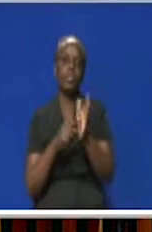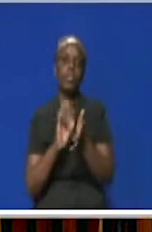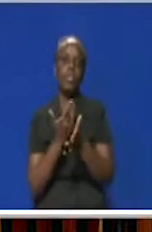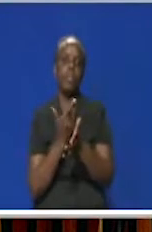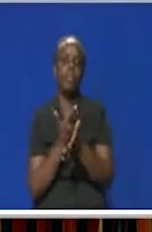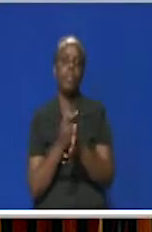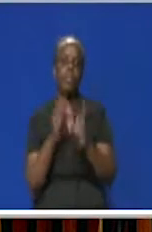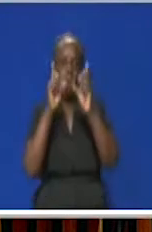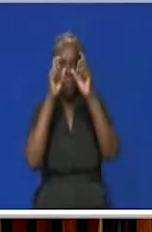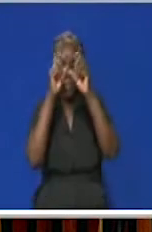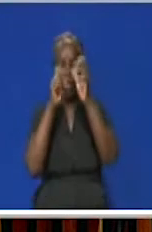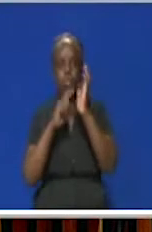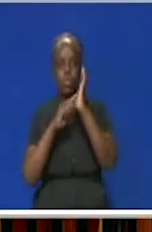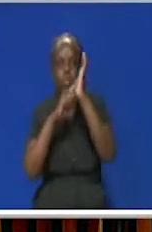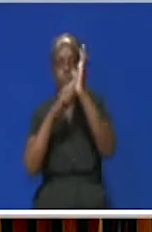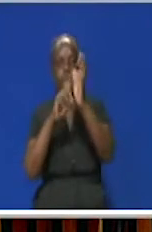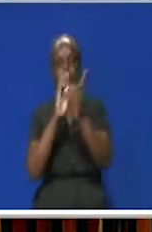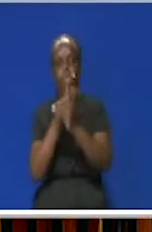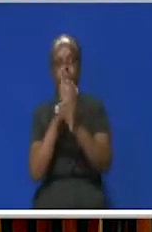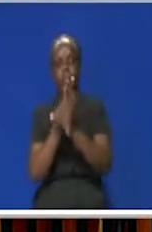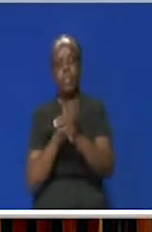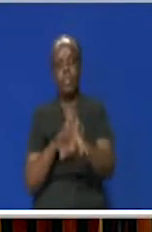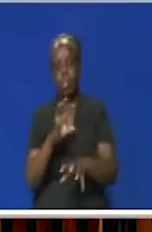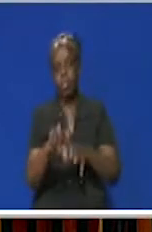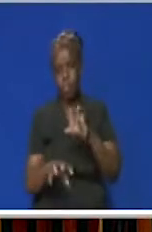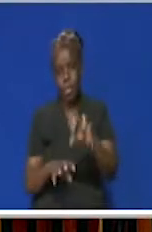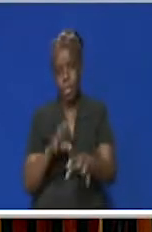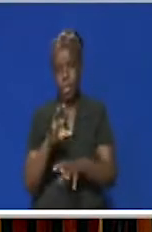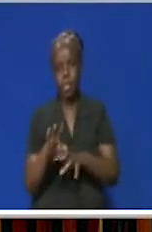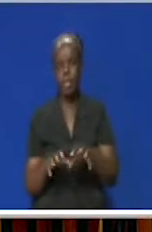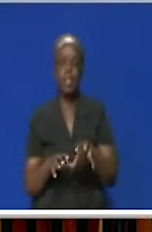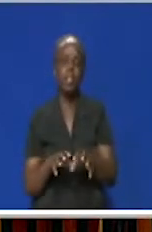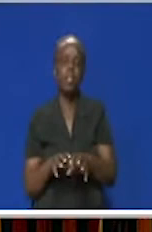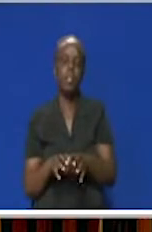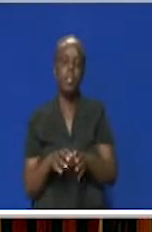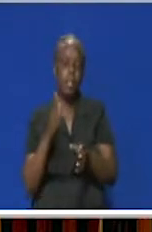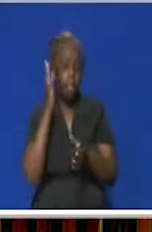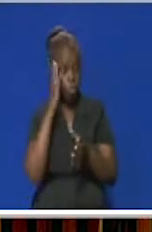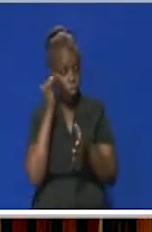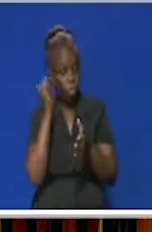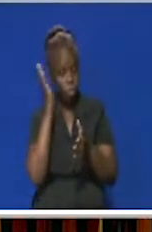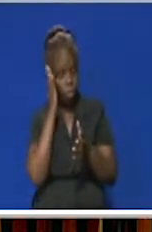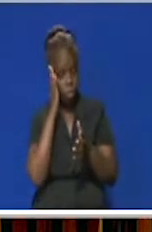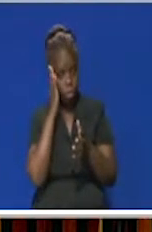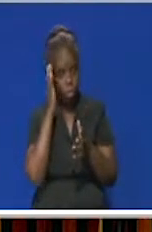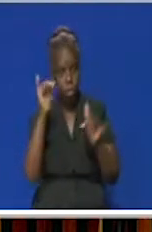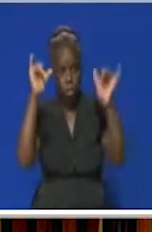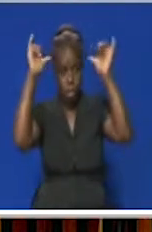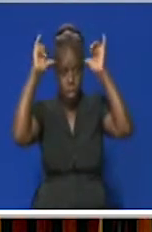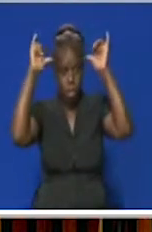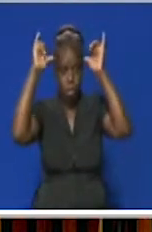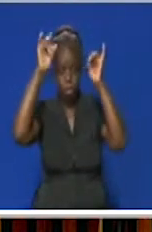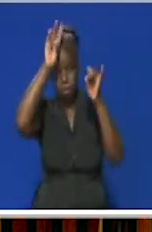few pictures of the different domestic animals. I know you've come across cattle,